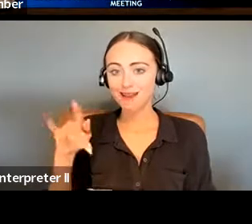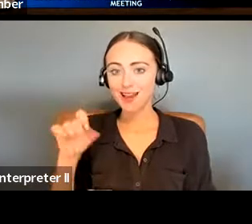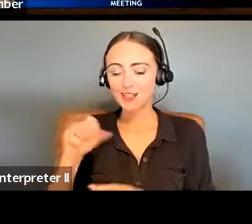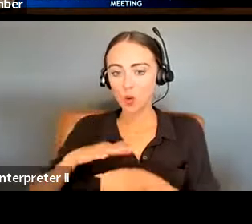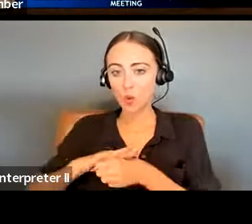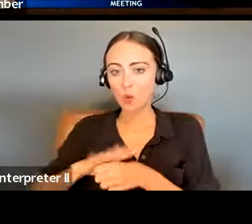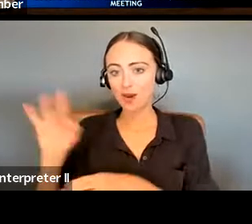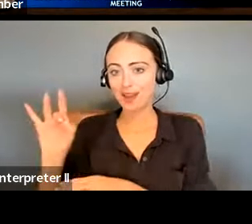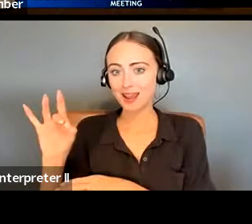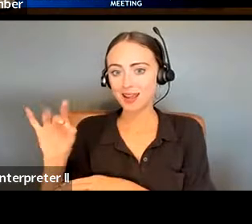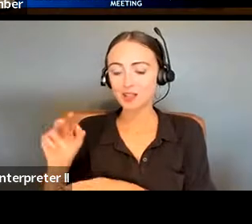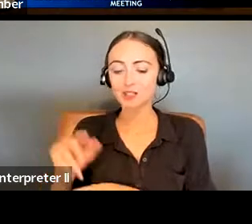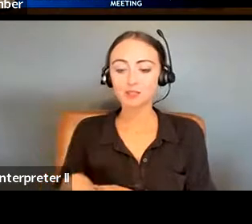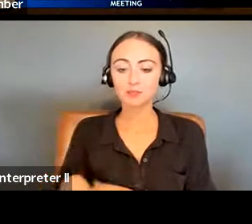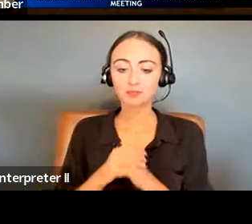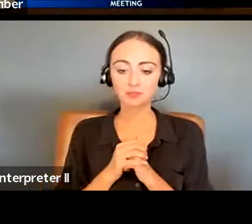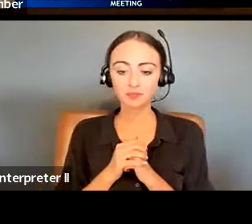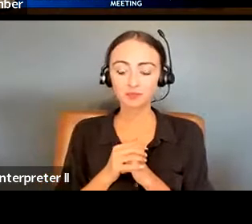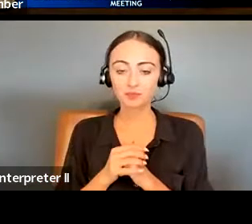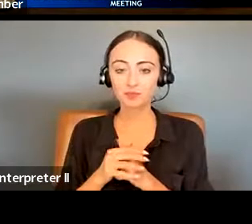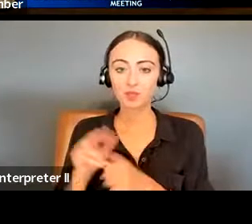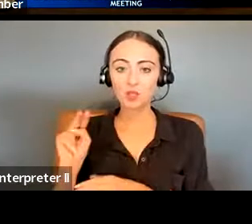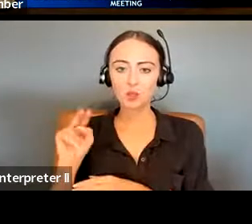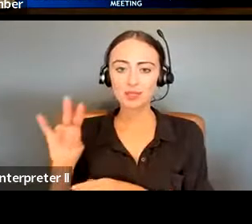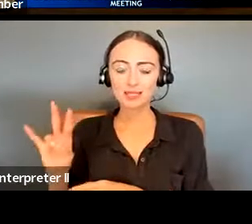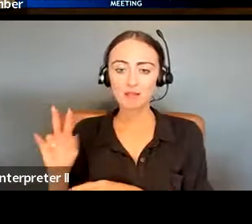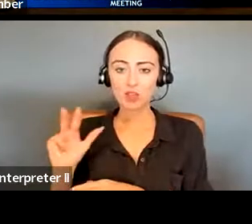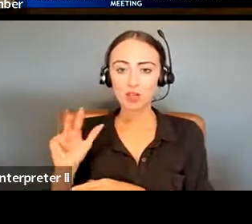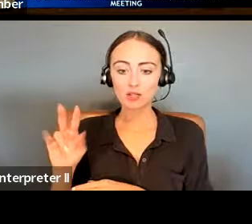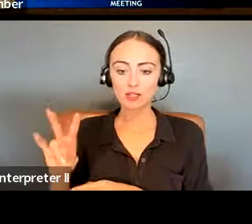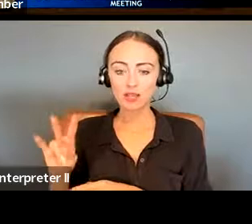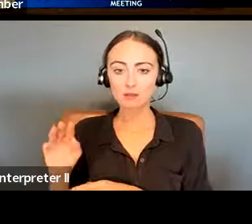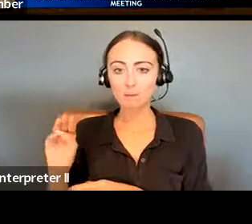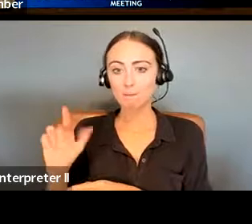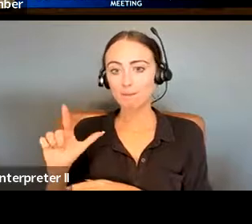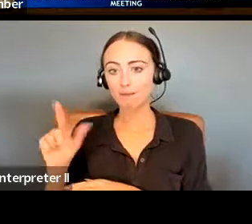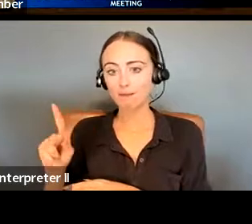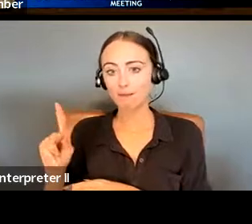at 2737 Martin Luther King Jr. Avenue.